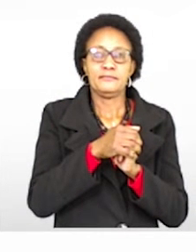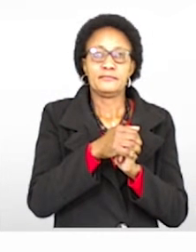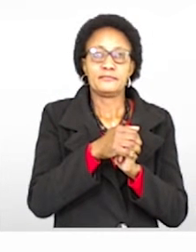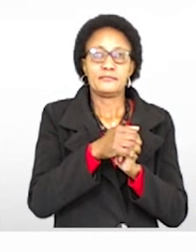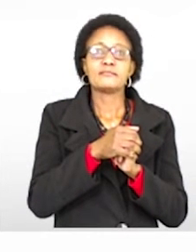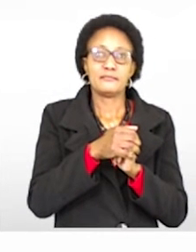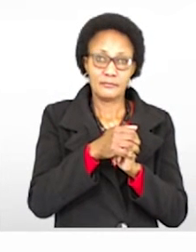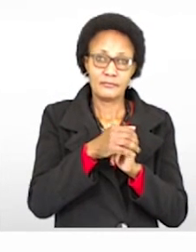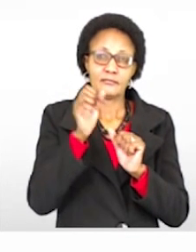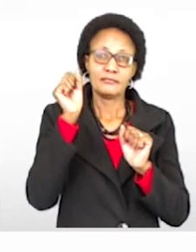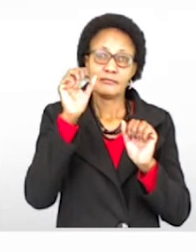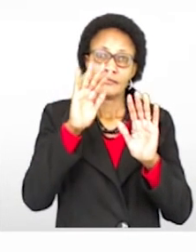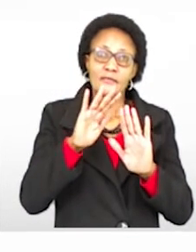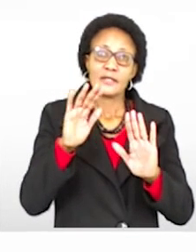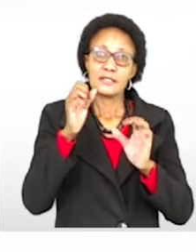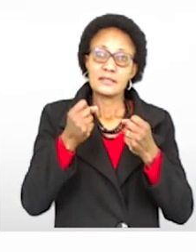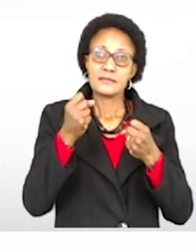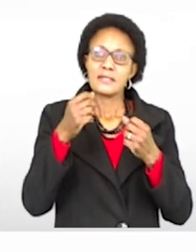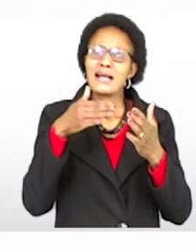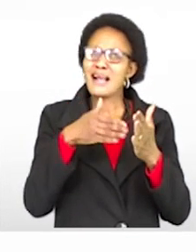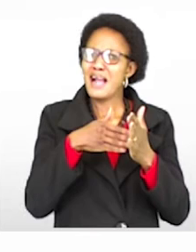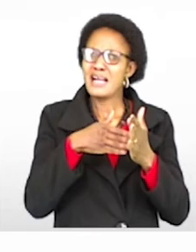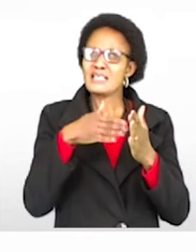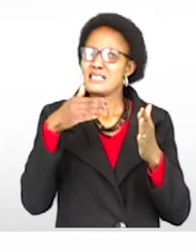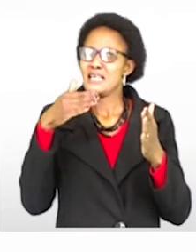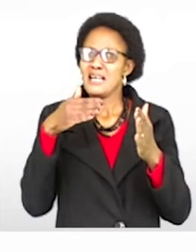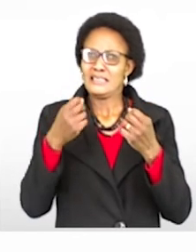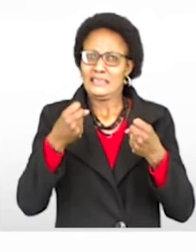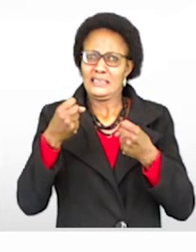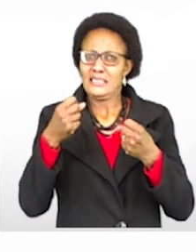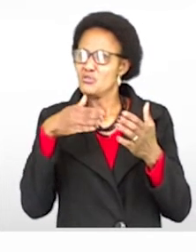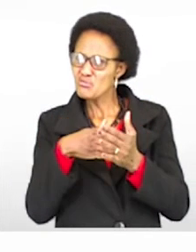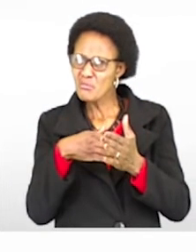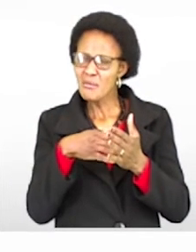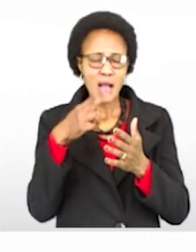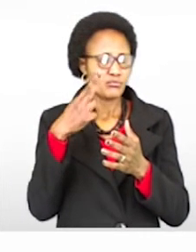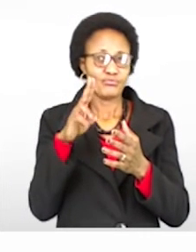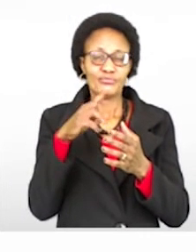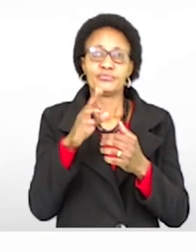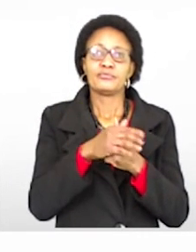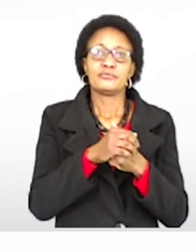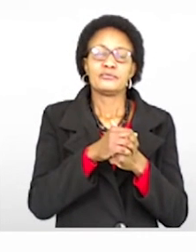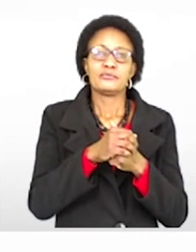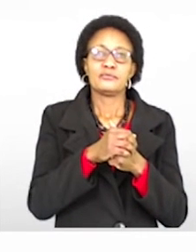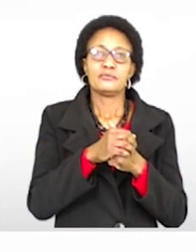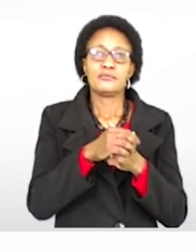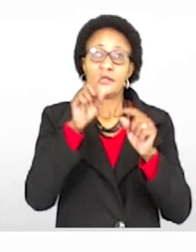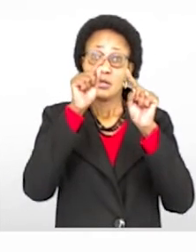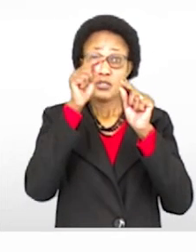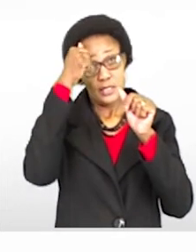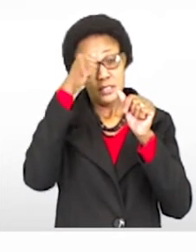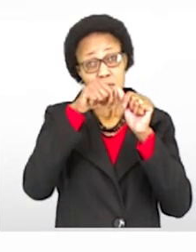star, car, stop. Now, in our first pattern, the one in the box, there was